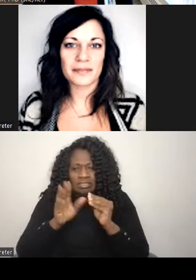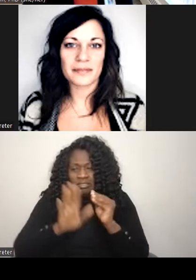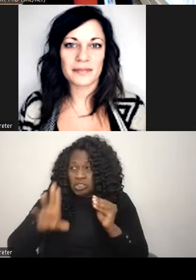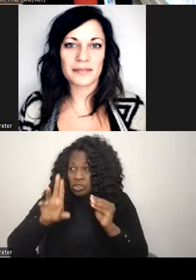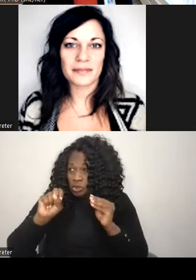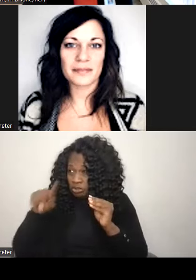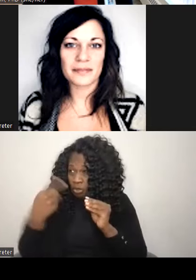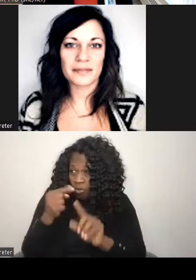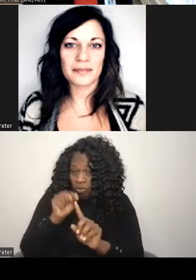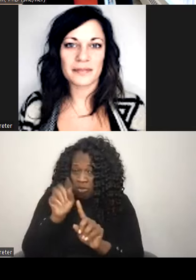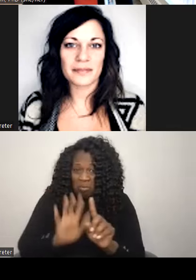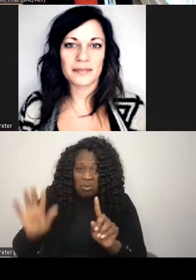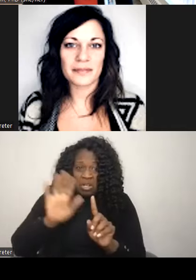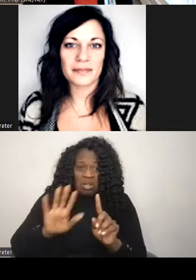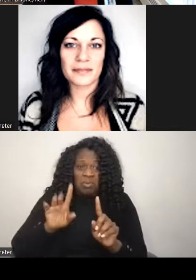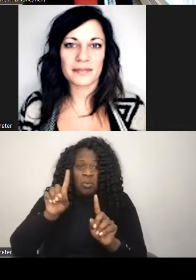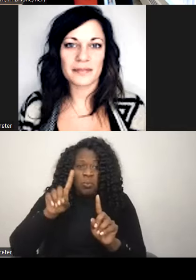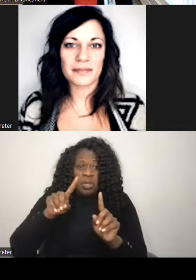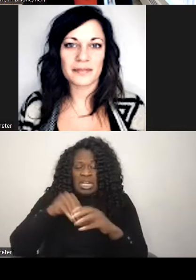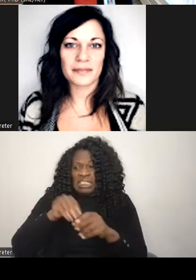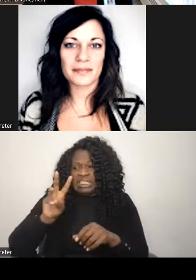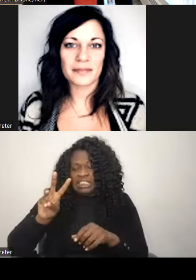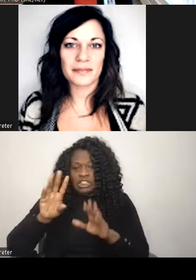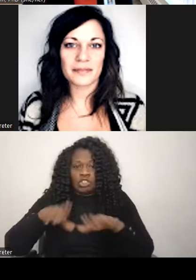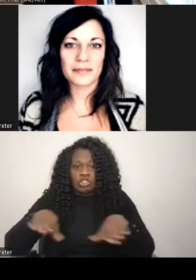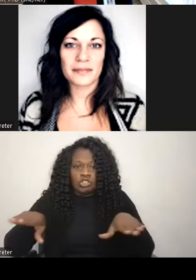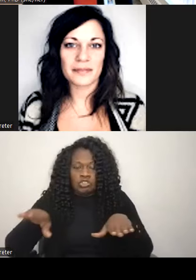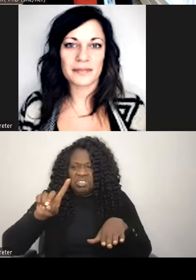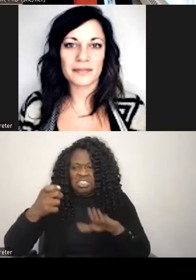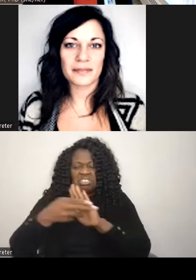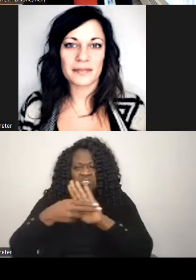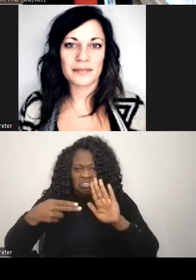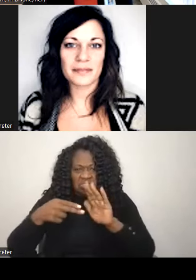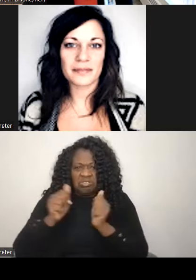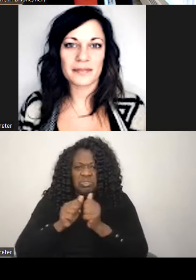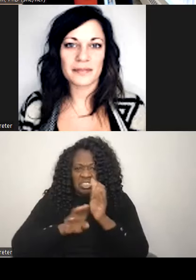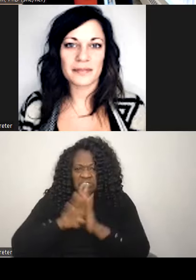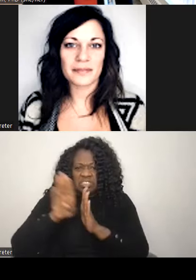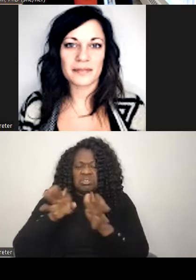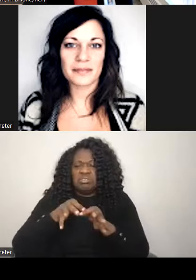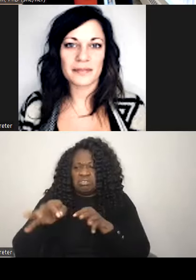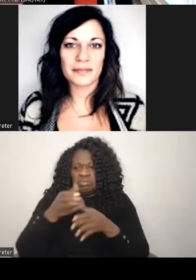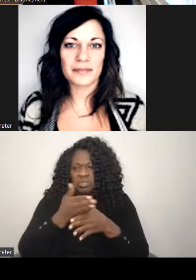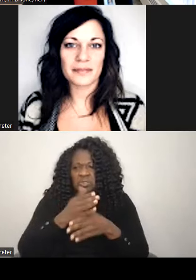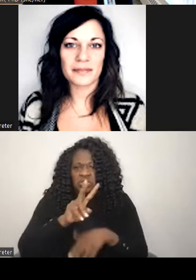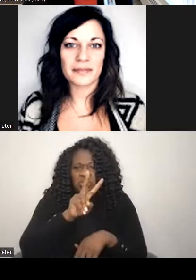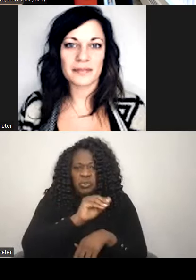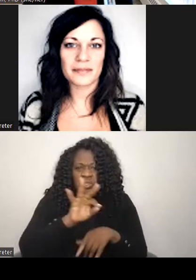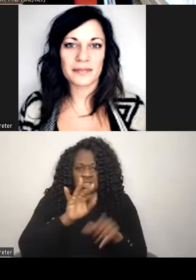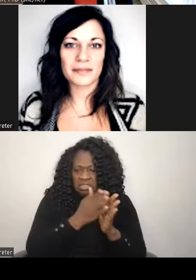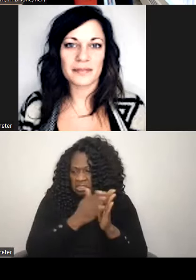alone, approximately 1 in 6 have been diagnosed with a developmental disability between 2009